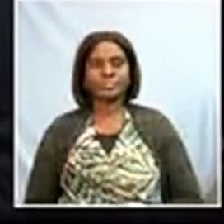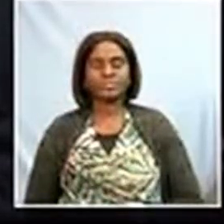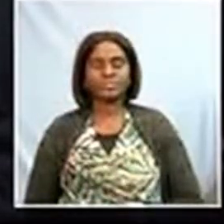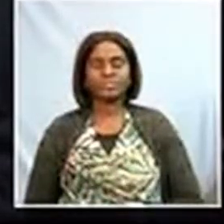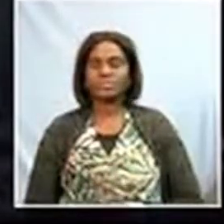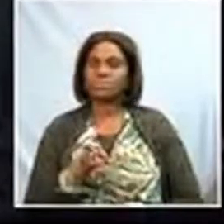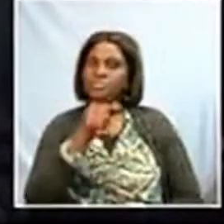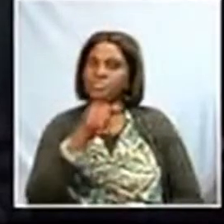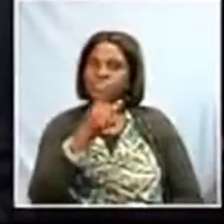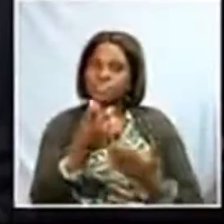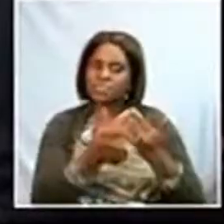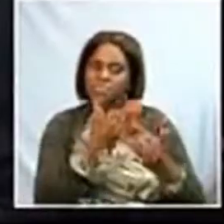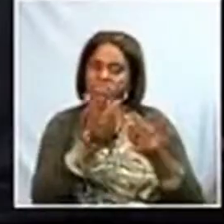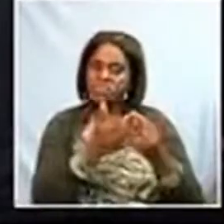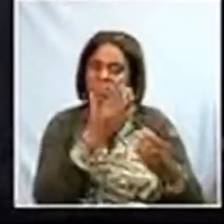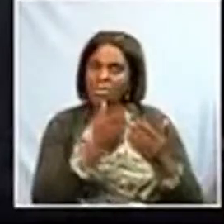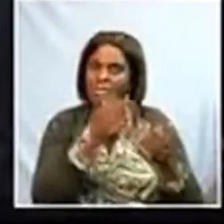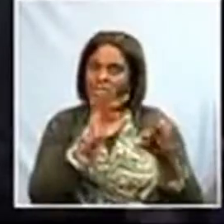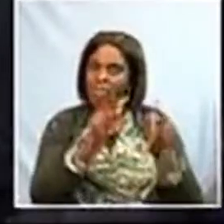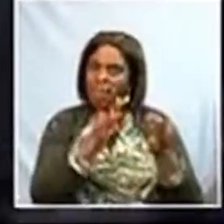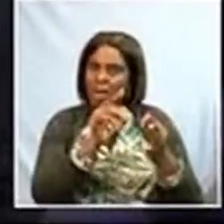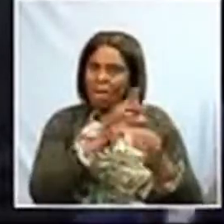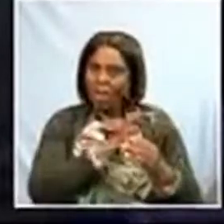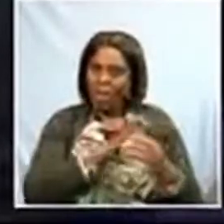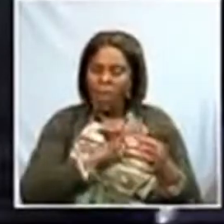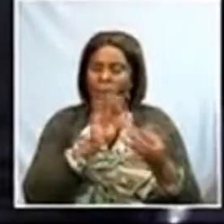did you treat the contractor fairly?